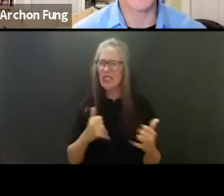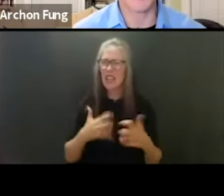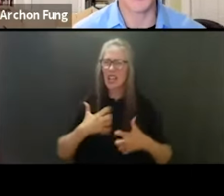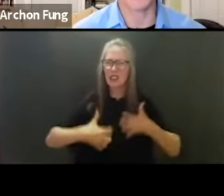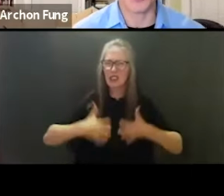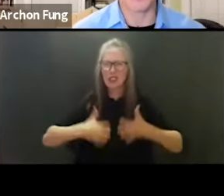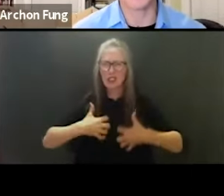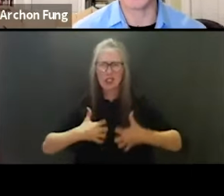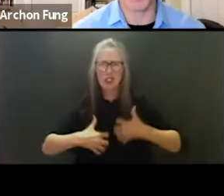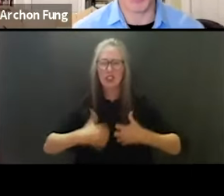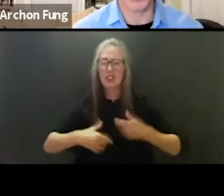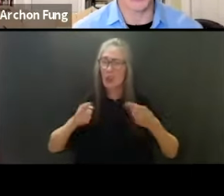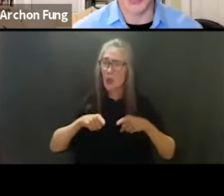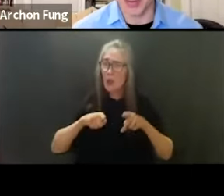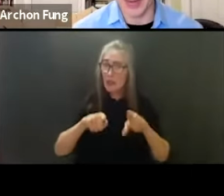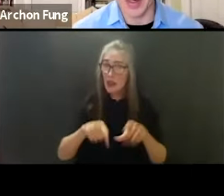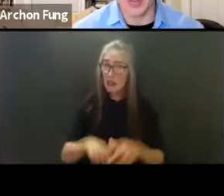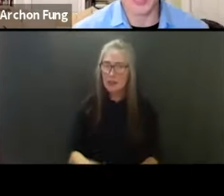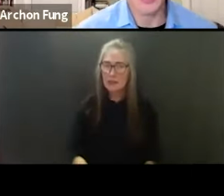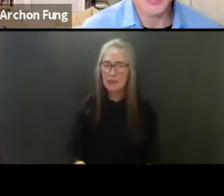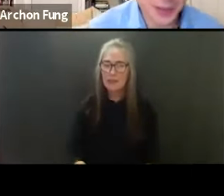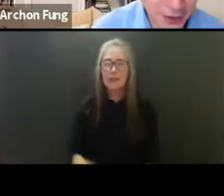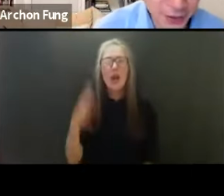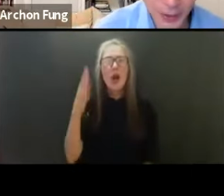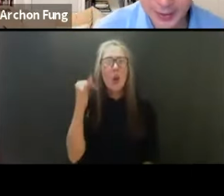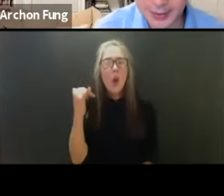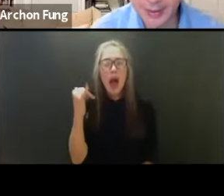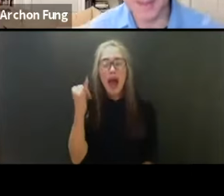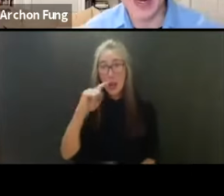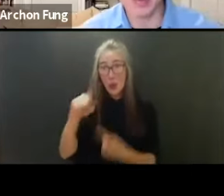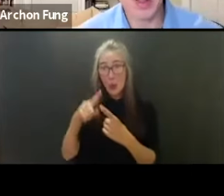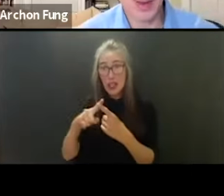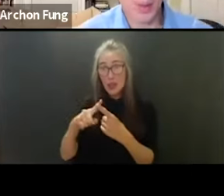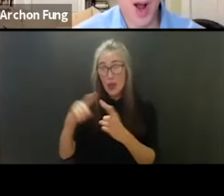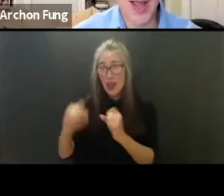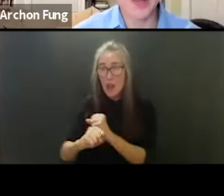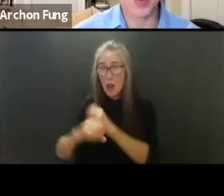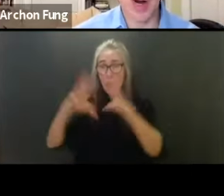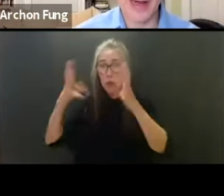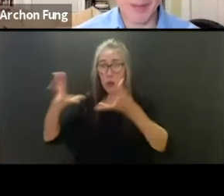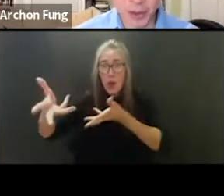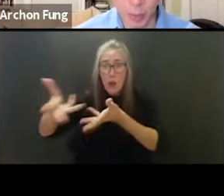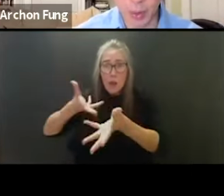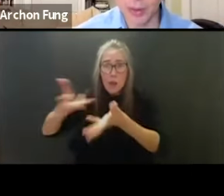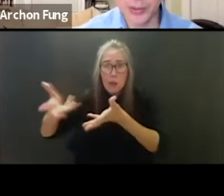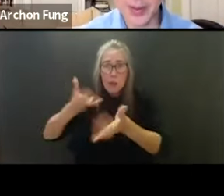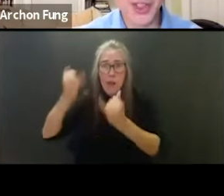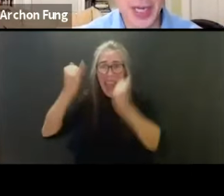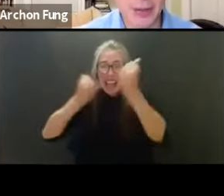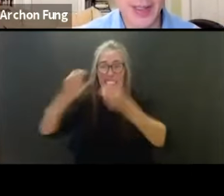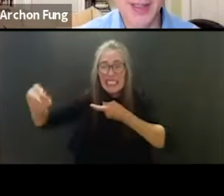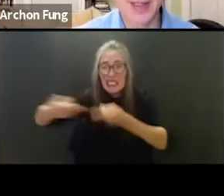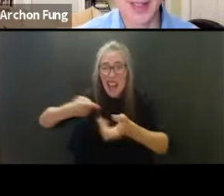that there's something of crisis proportions going on. So here's a way to think about why this wide aperture world